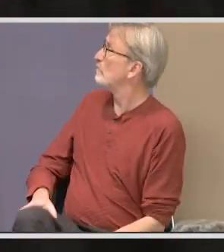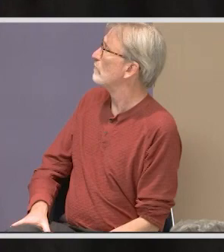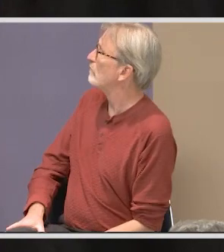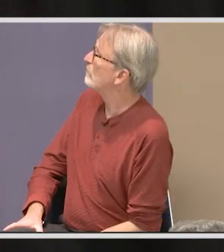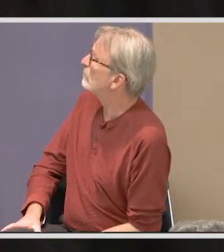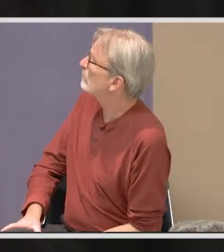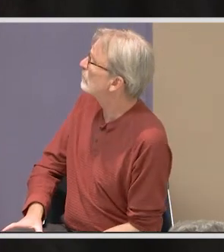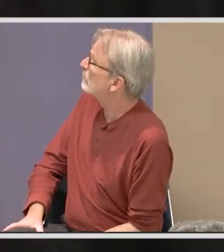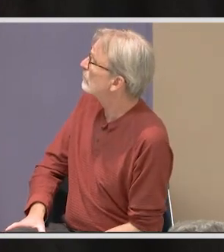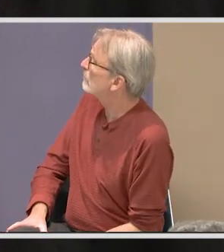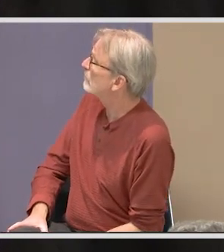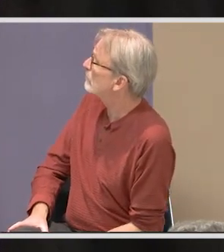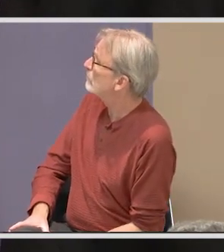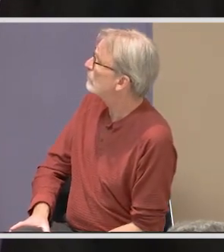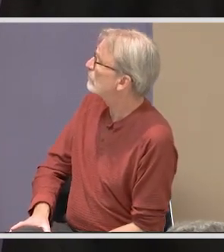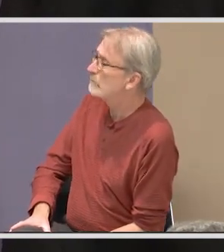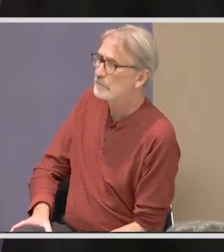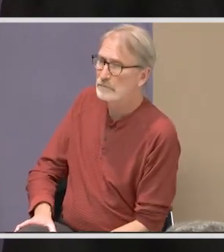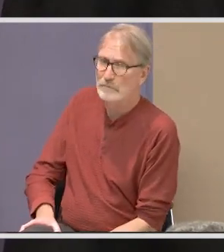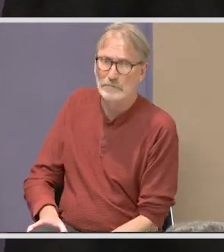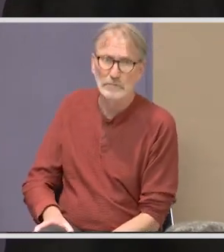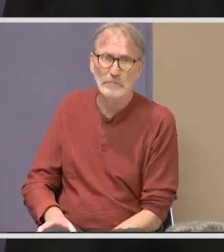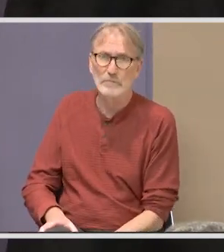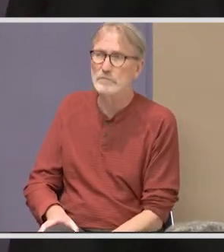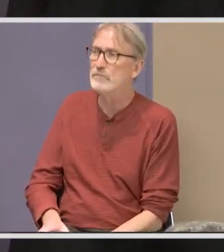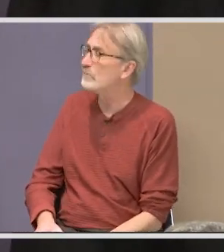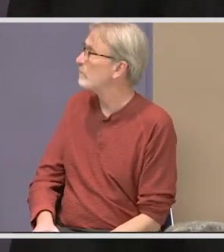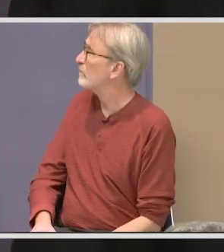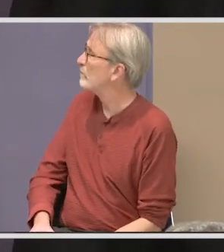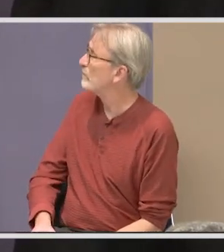Yeah, this is helpful. Someone, you got it.